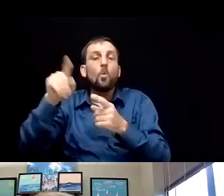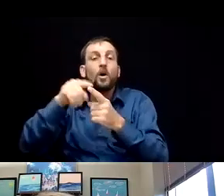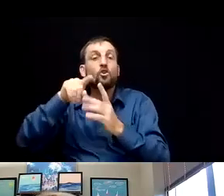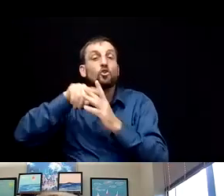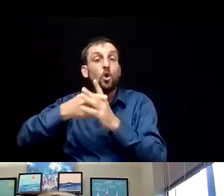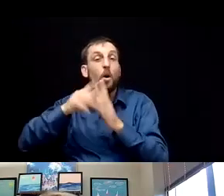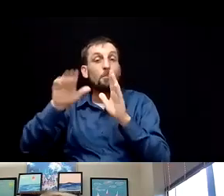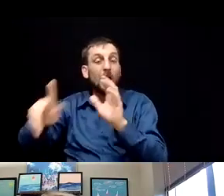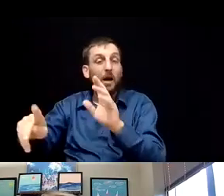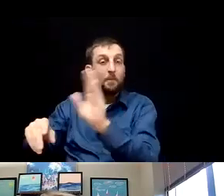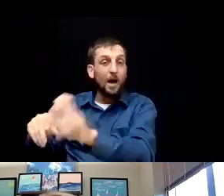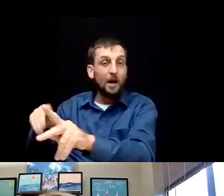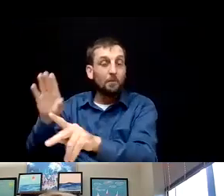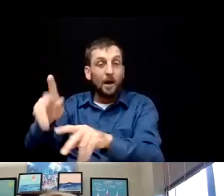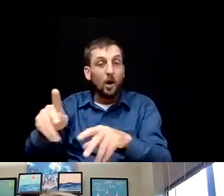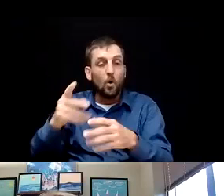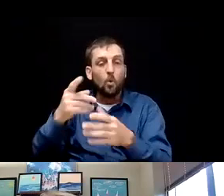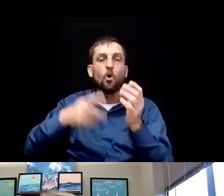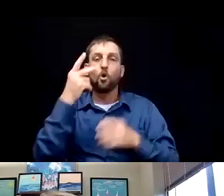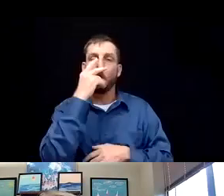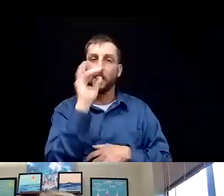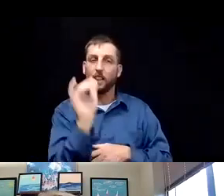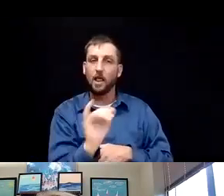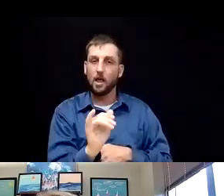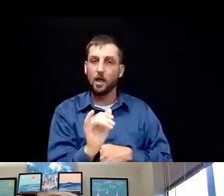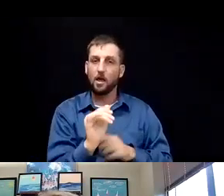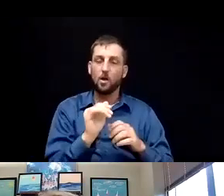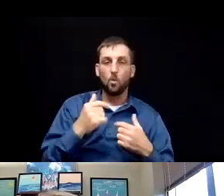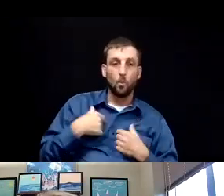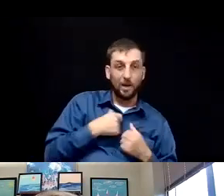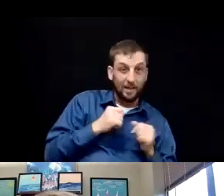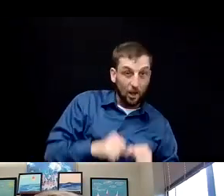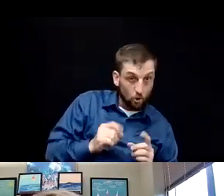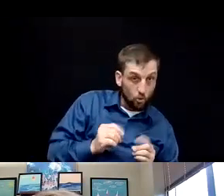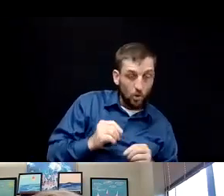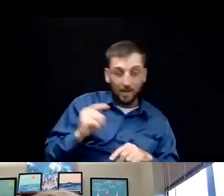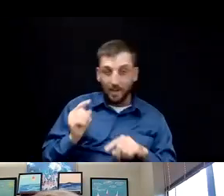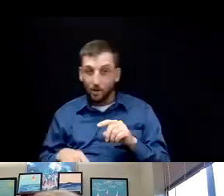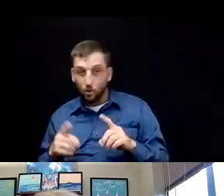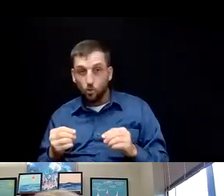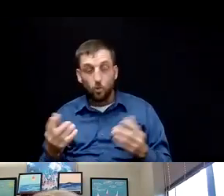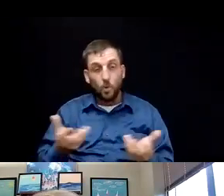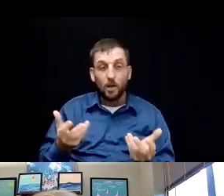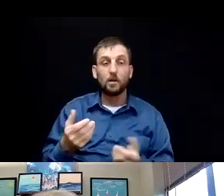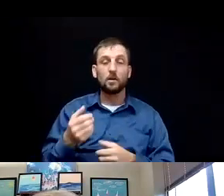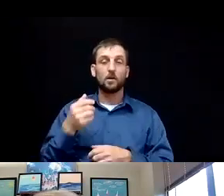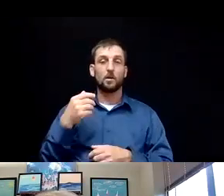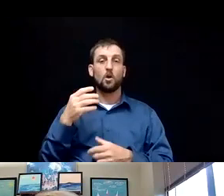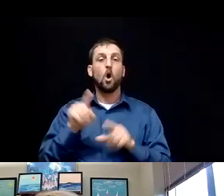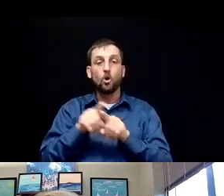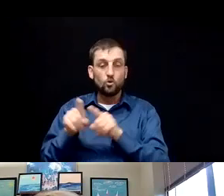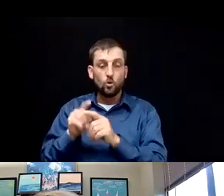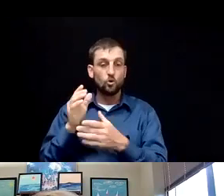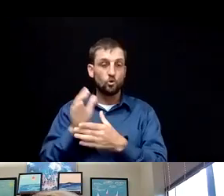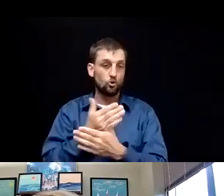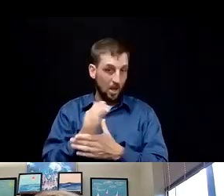about. But what will that look like, and what will we be able to do? And also to share with folks, because we've had a lot of folks ask us to continue